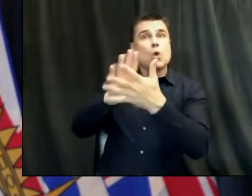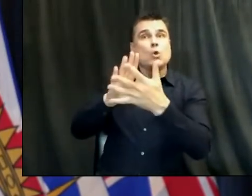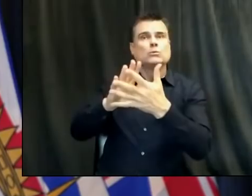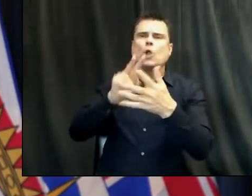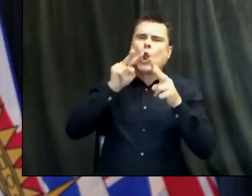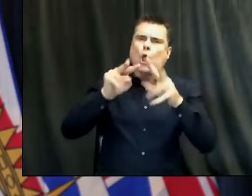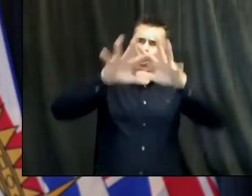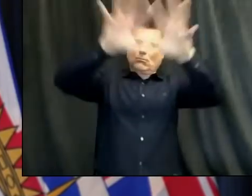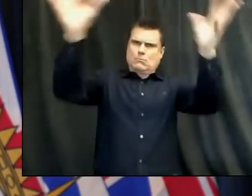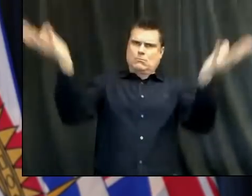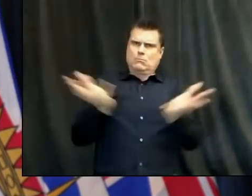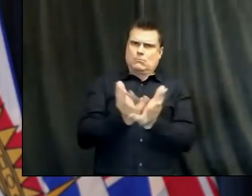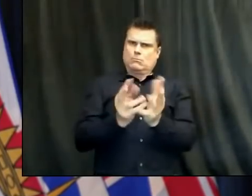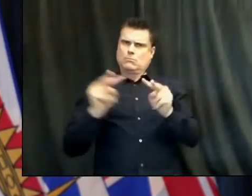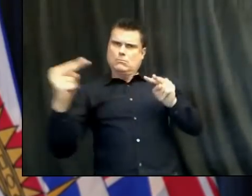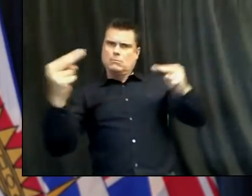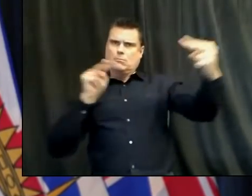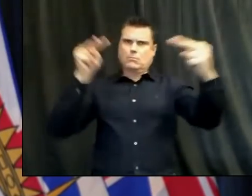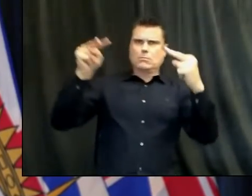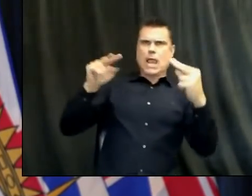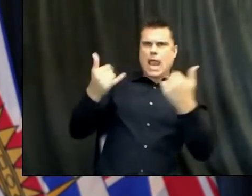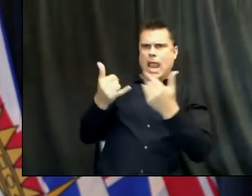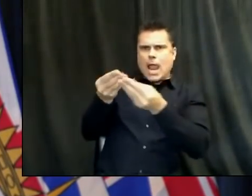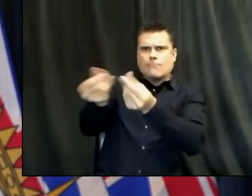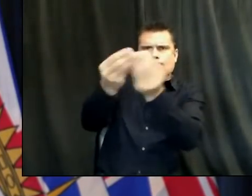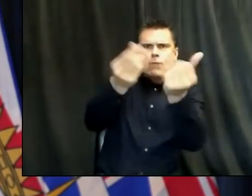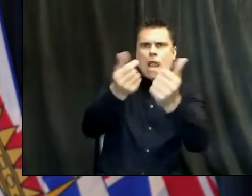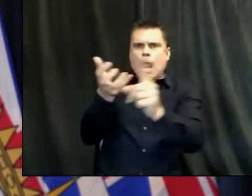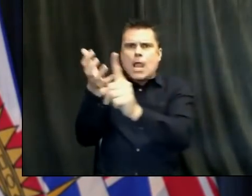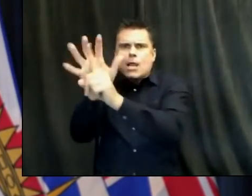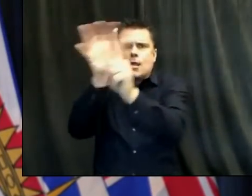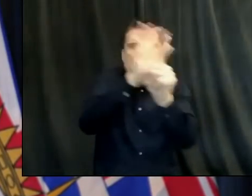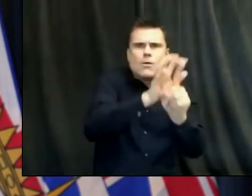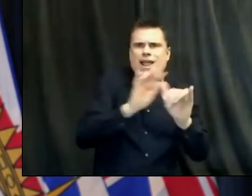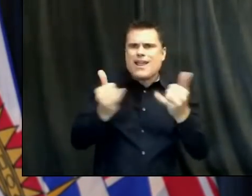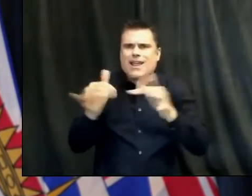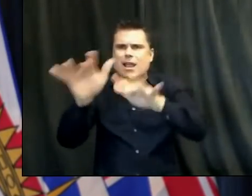we include all testing that was done of everybody in the